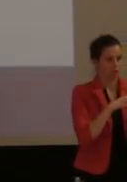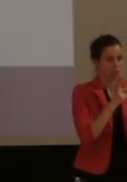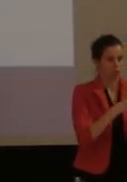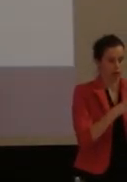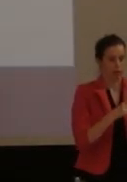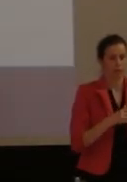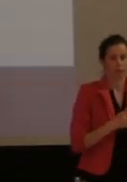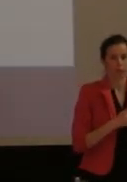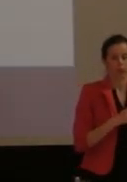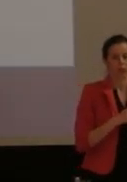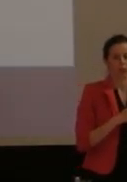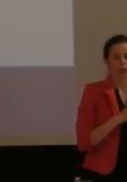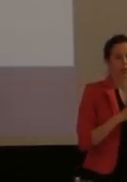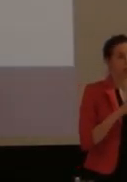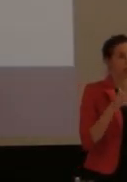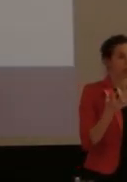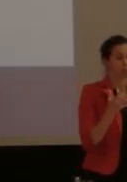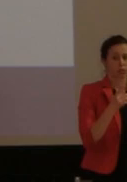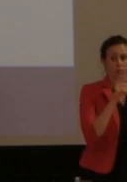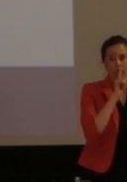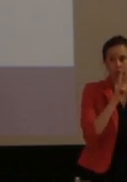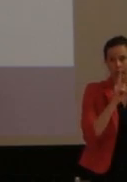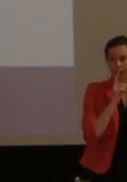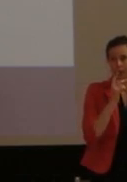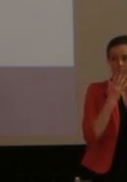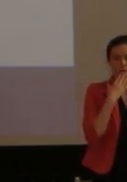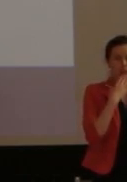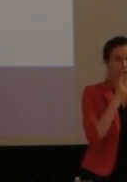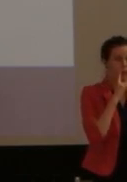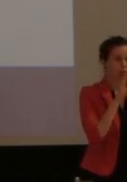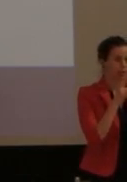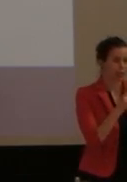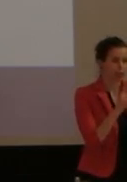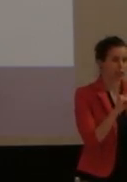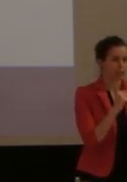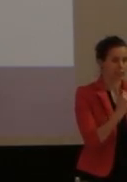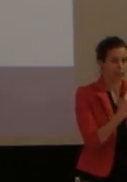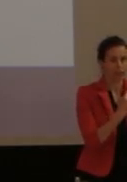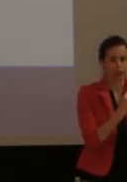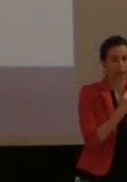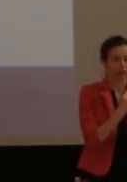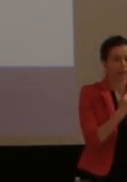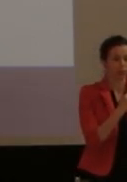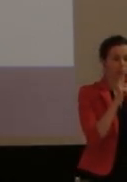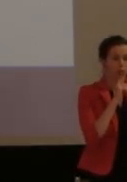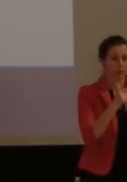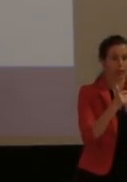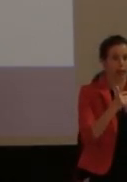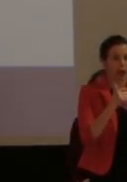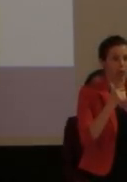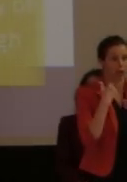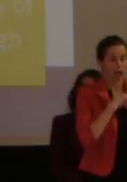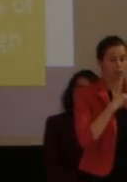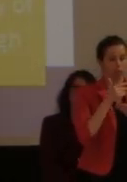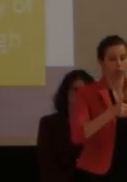So I lastly just want to say thanks to the leadership team within NNLM who's helping to move this forward. And thank you